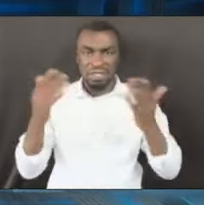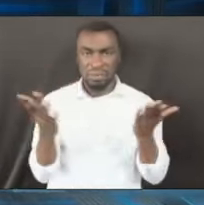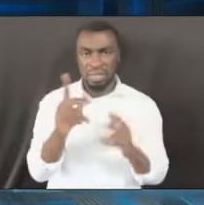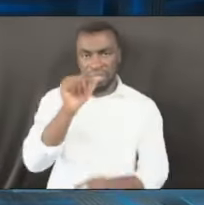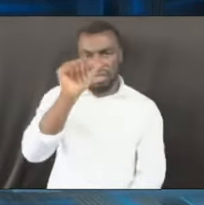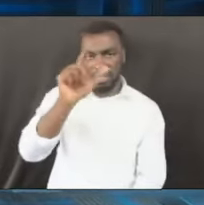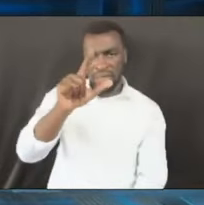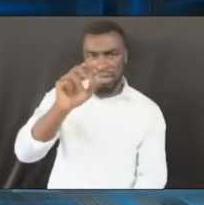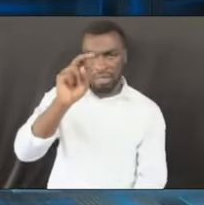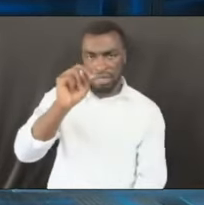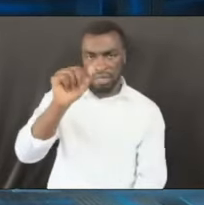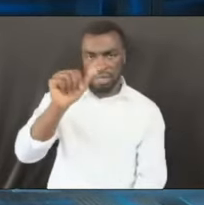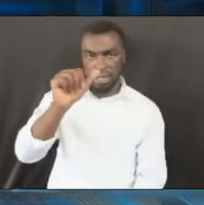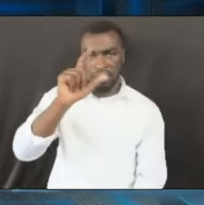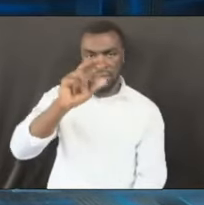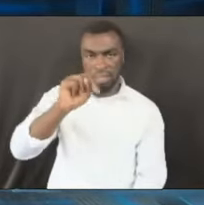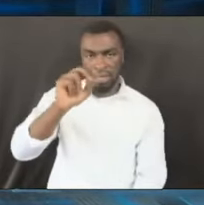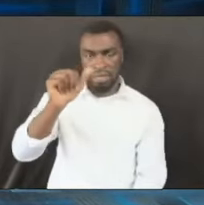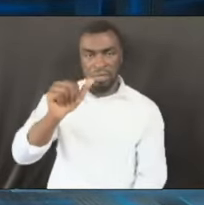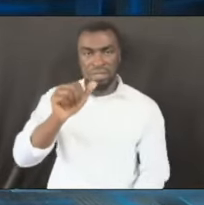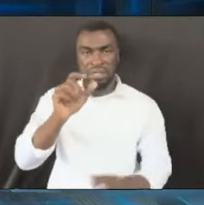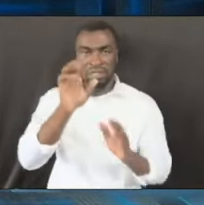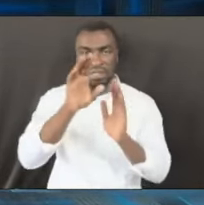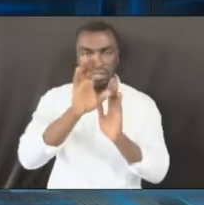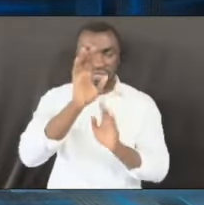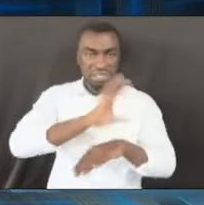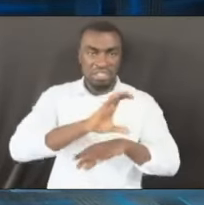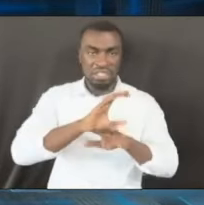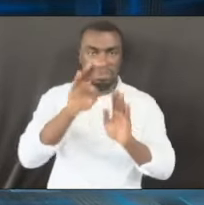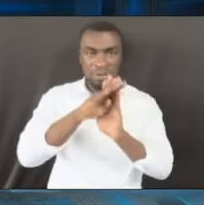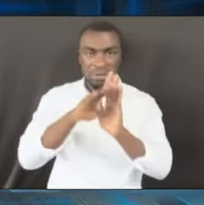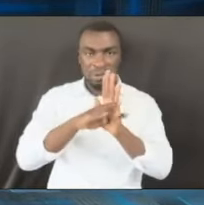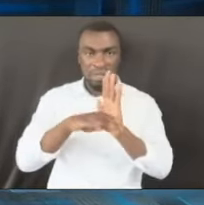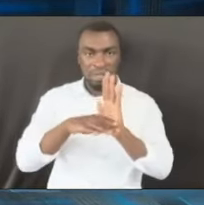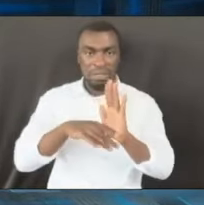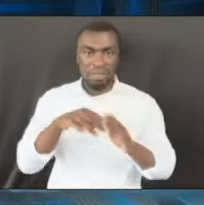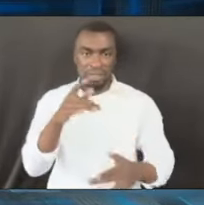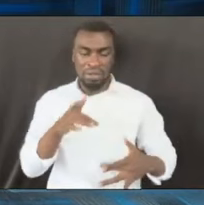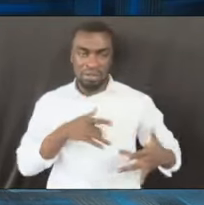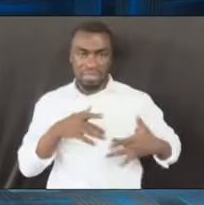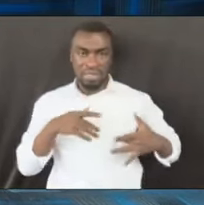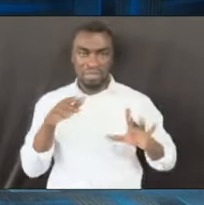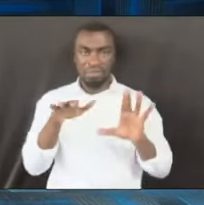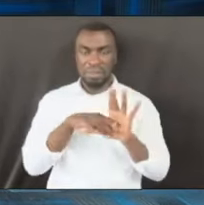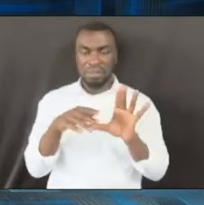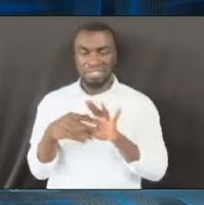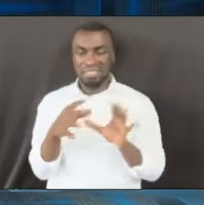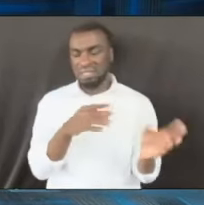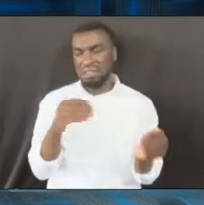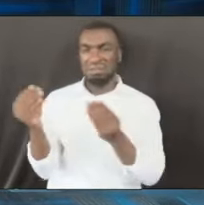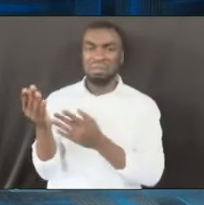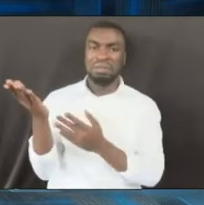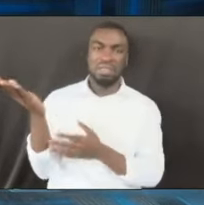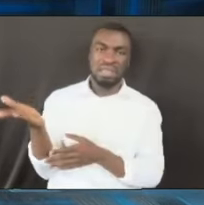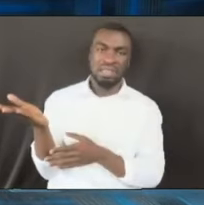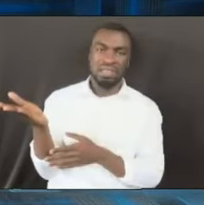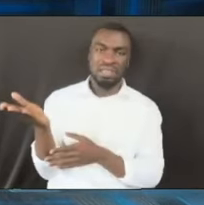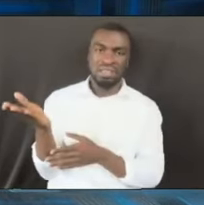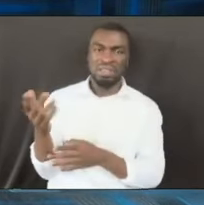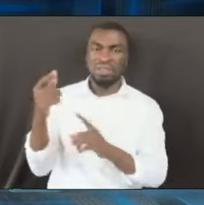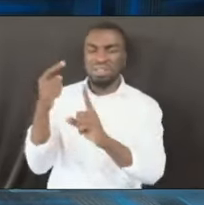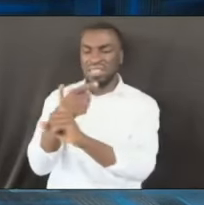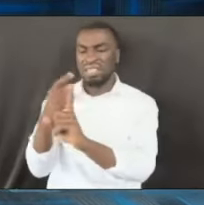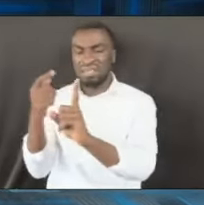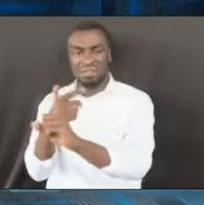church program, those ones who are concerned can go there, the concerned members. If you find you are like that, you are indifferent to that,